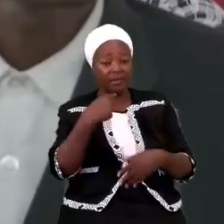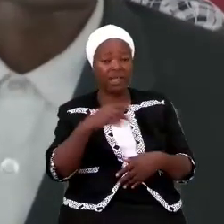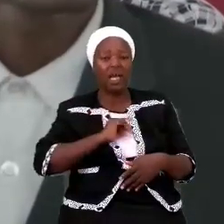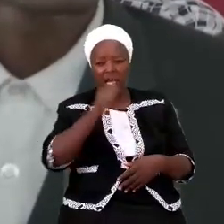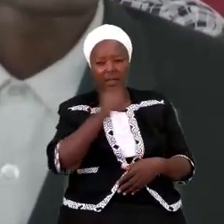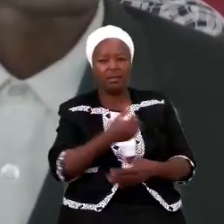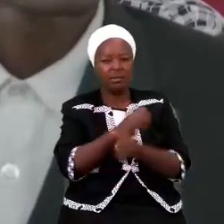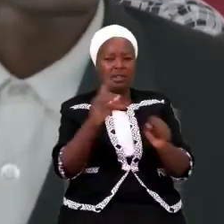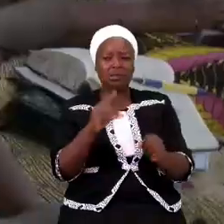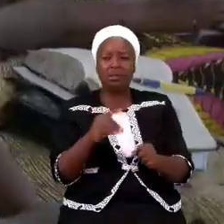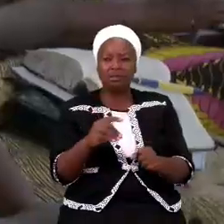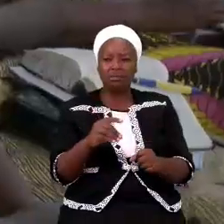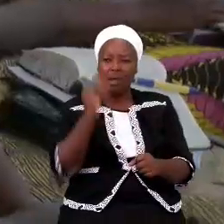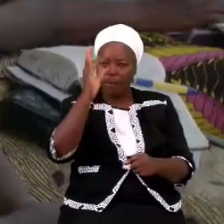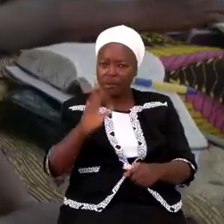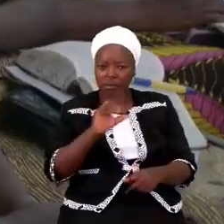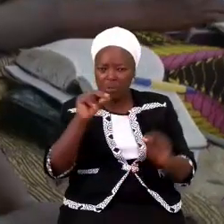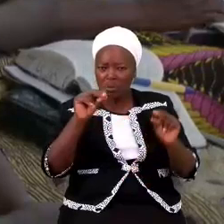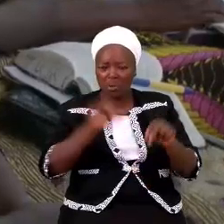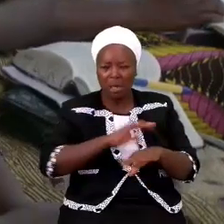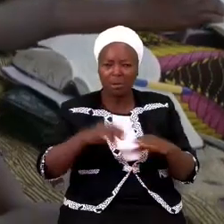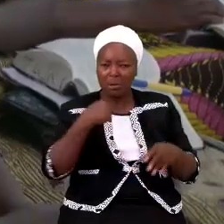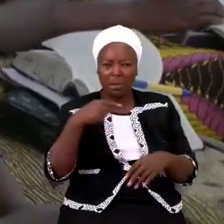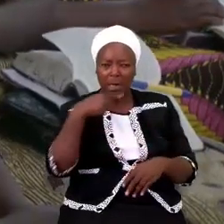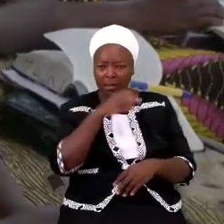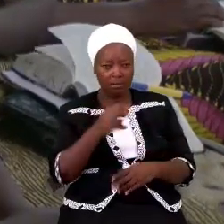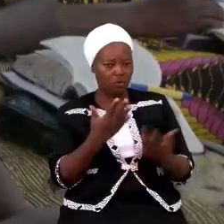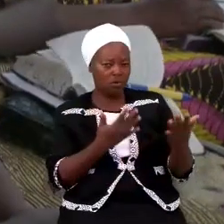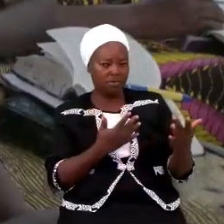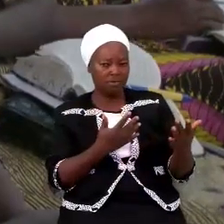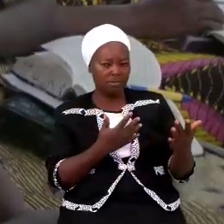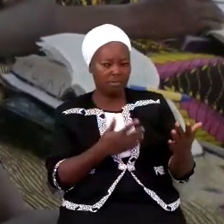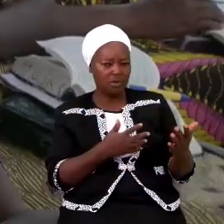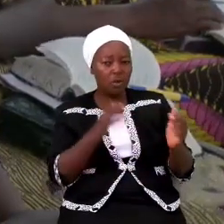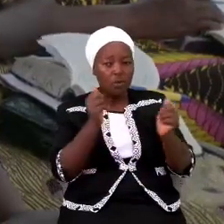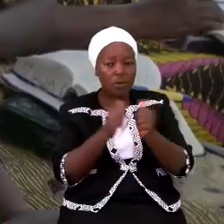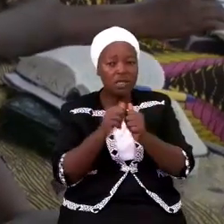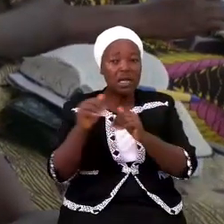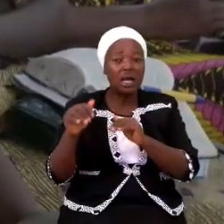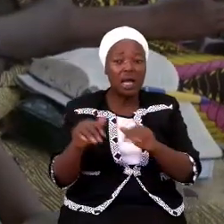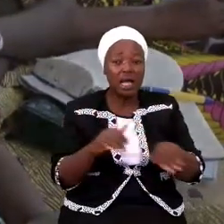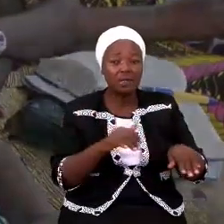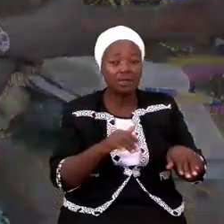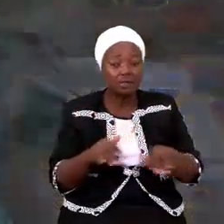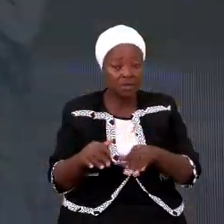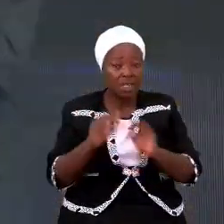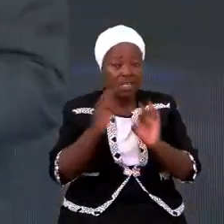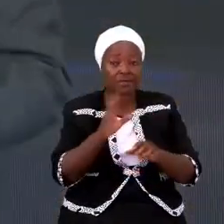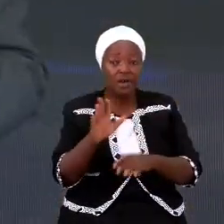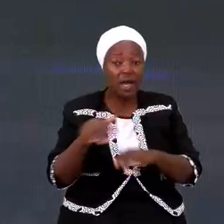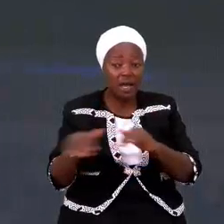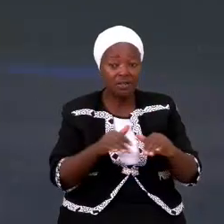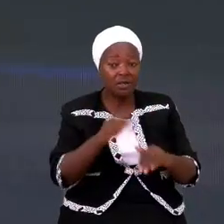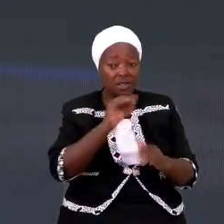action. If your action is calculated to deceive somebody, that's lying.